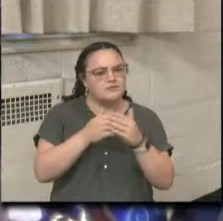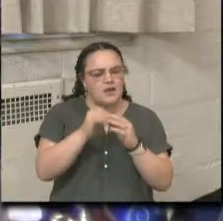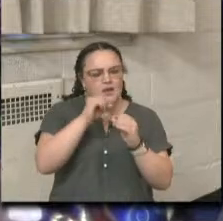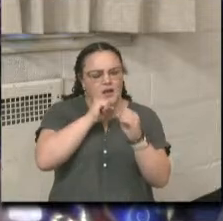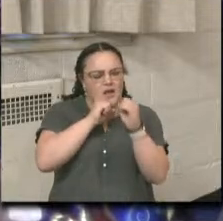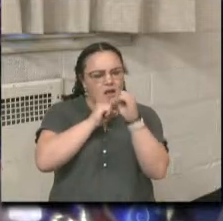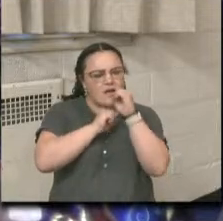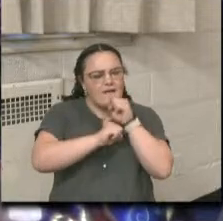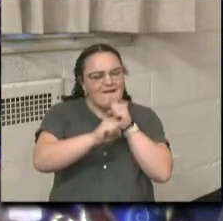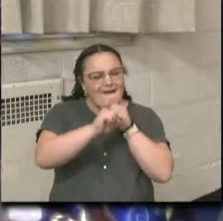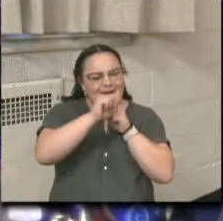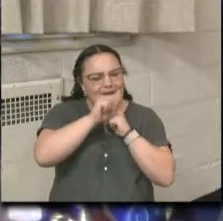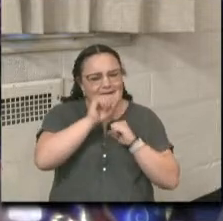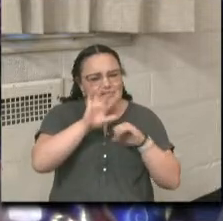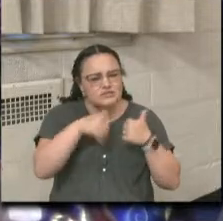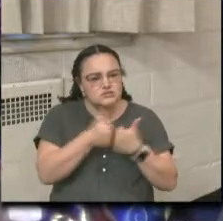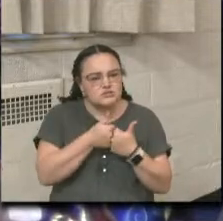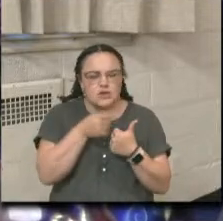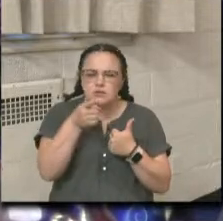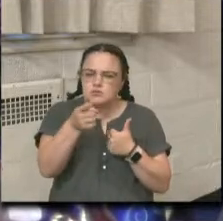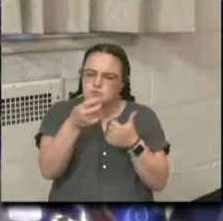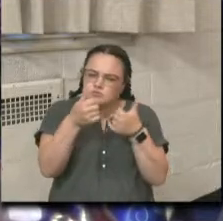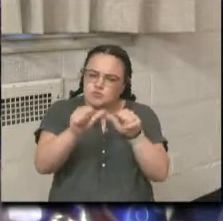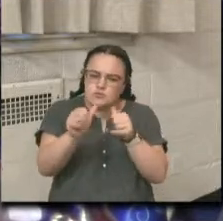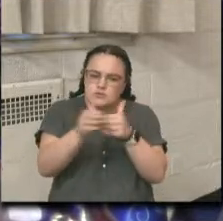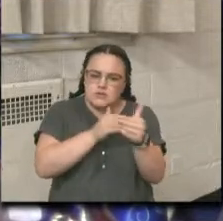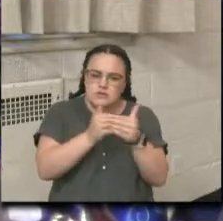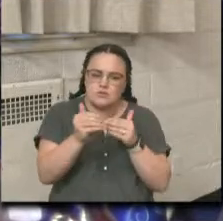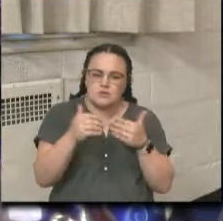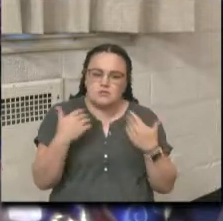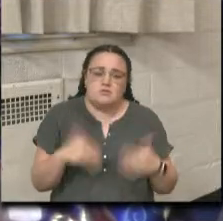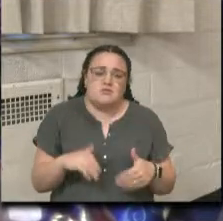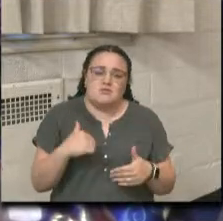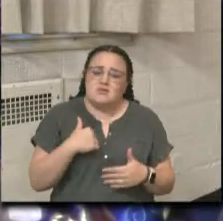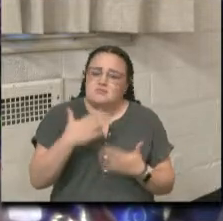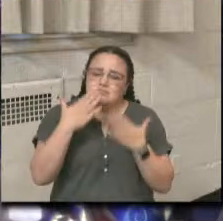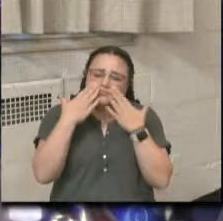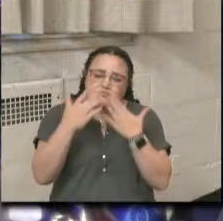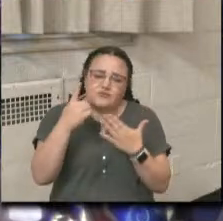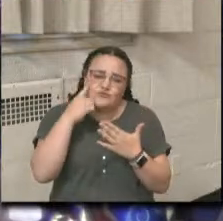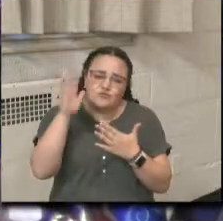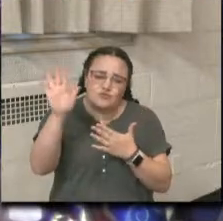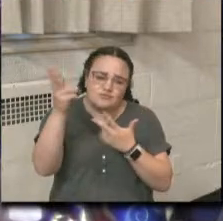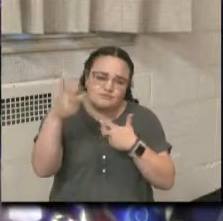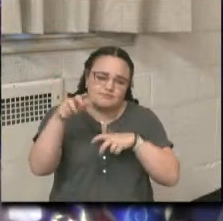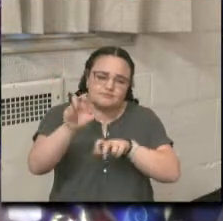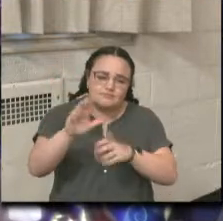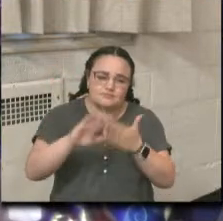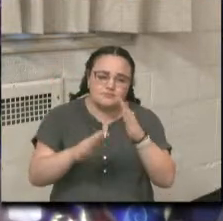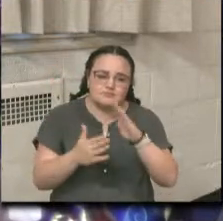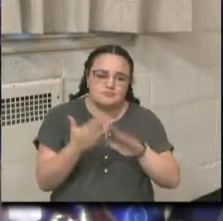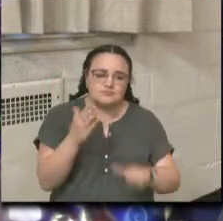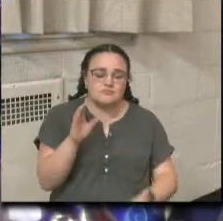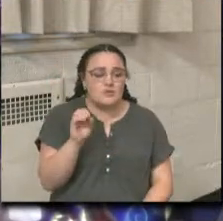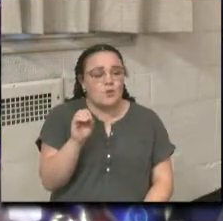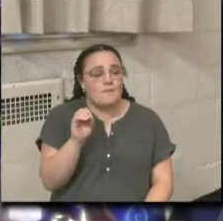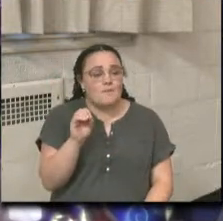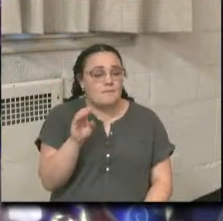absolute best, and for that, I am immensely grateful for you. To OBAFA